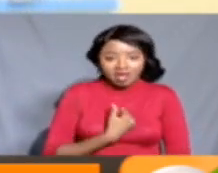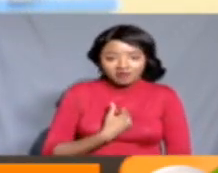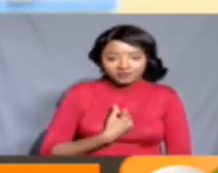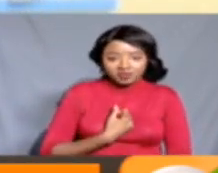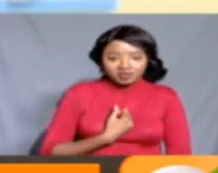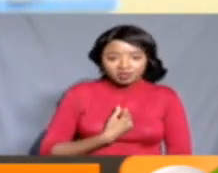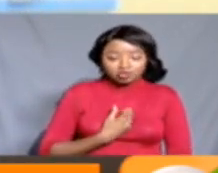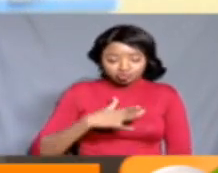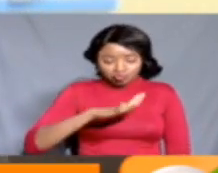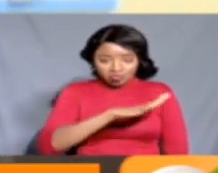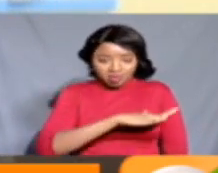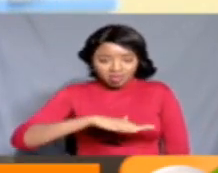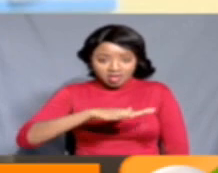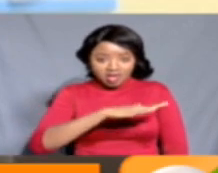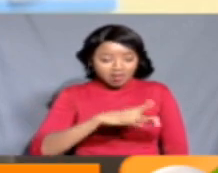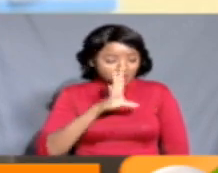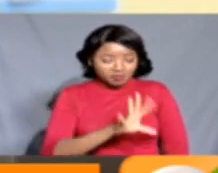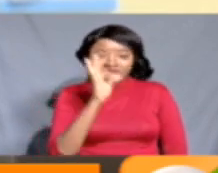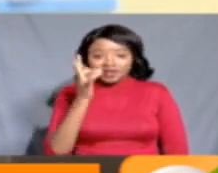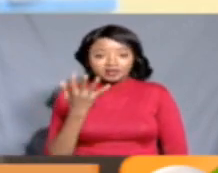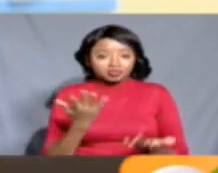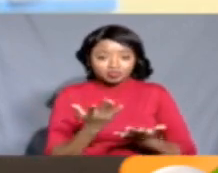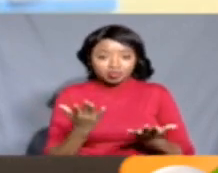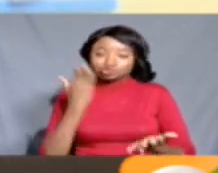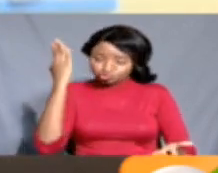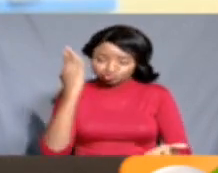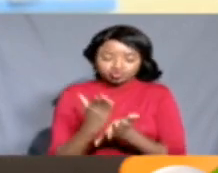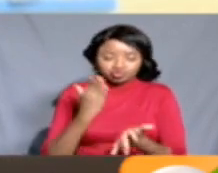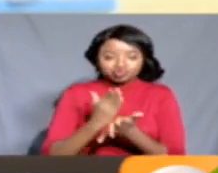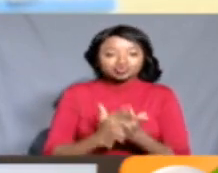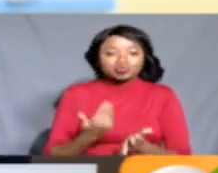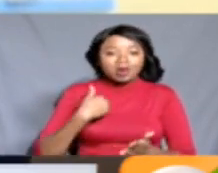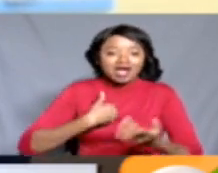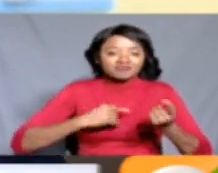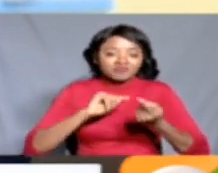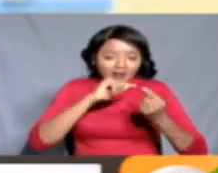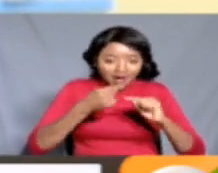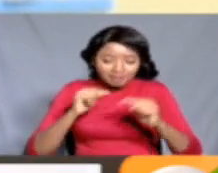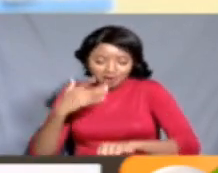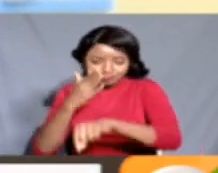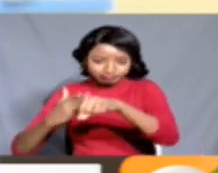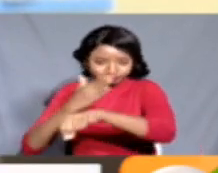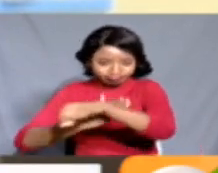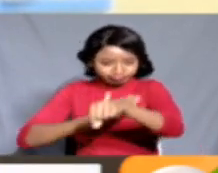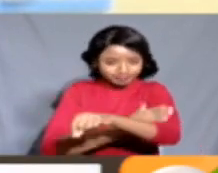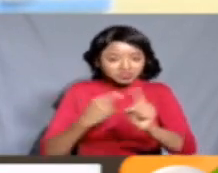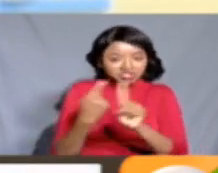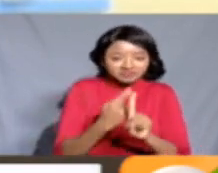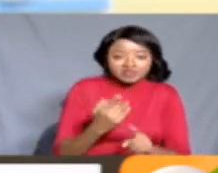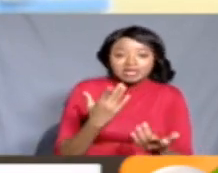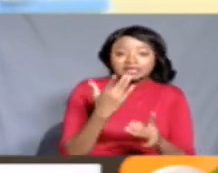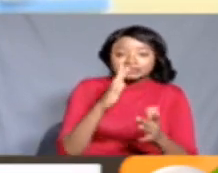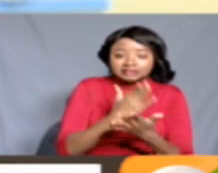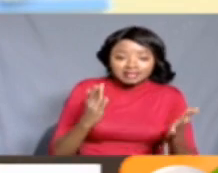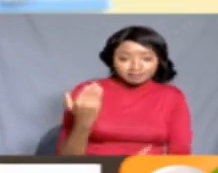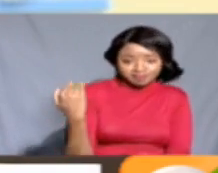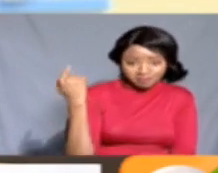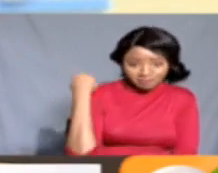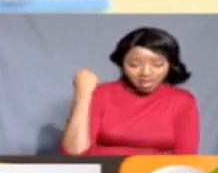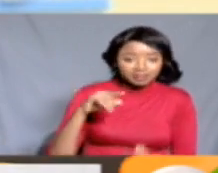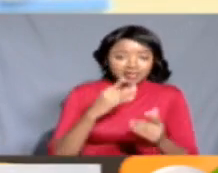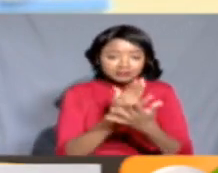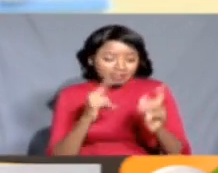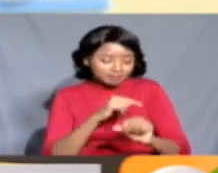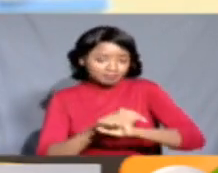department, it was established that truly there were quite a number of wounds, some at the back, others on the left arm,